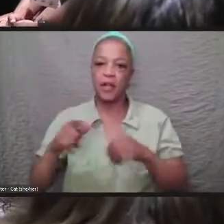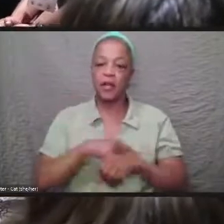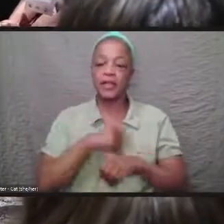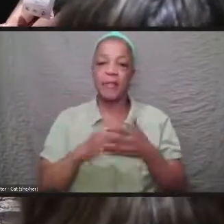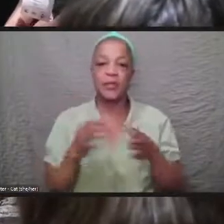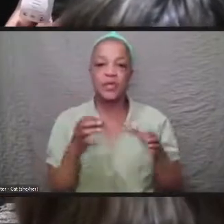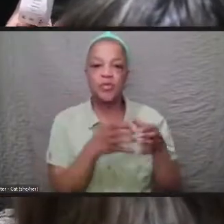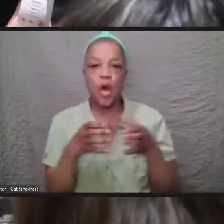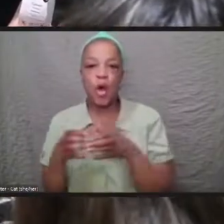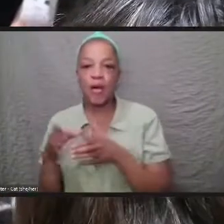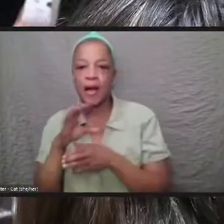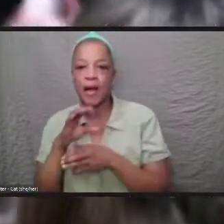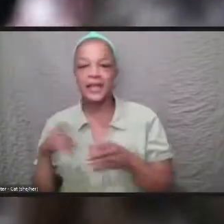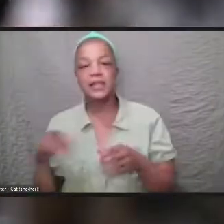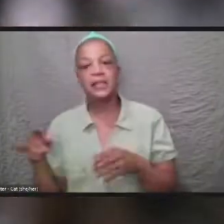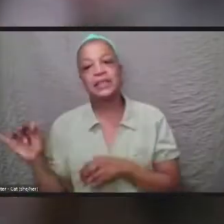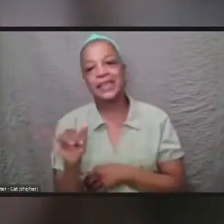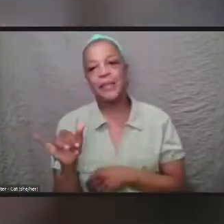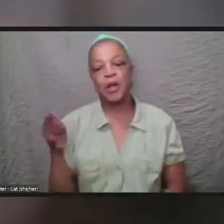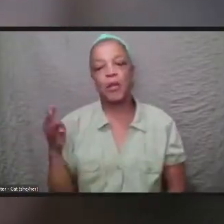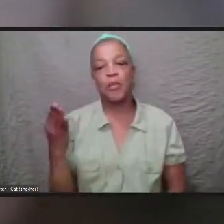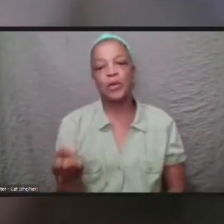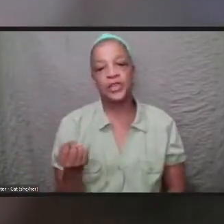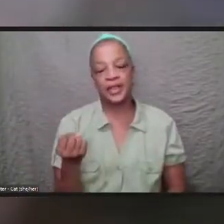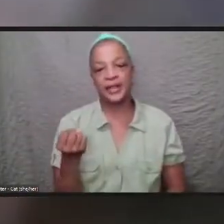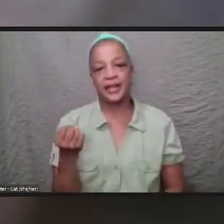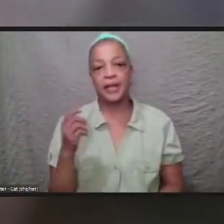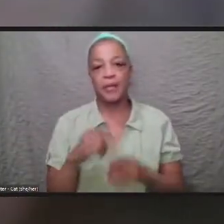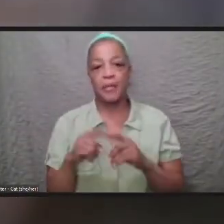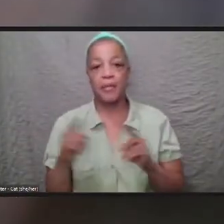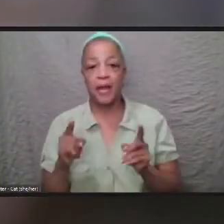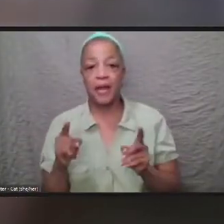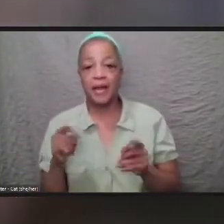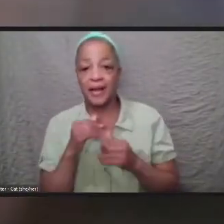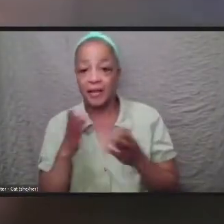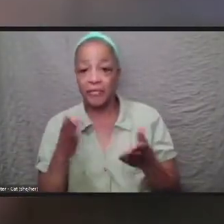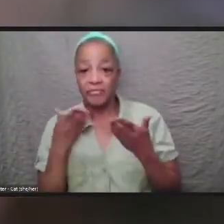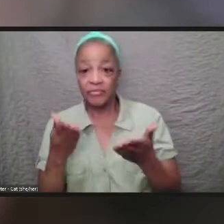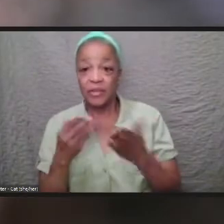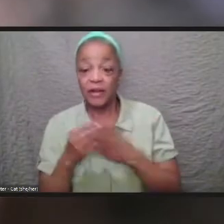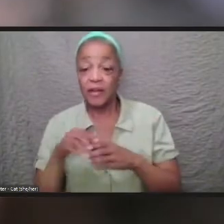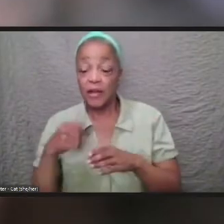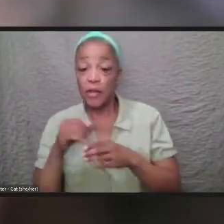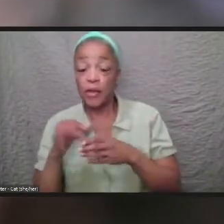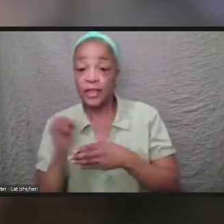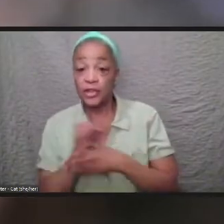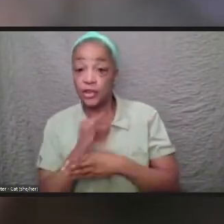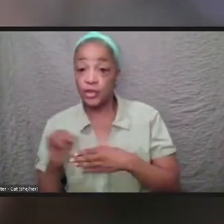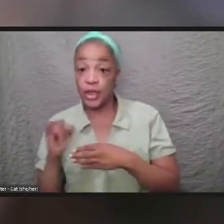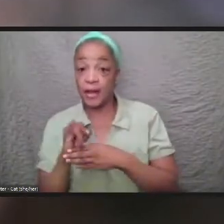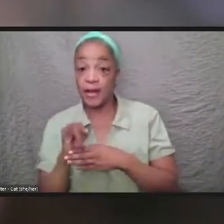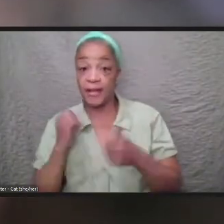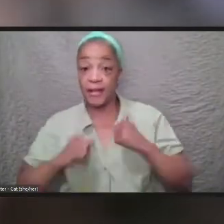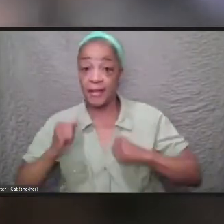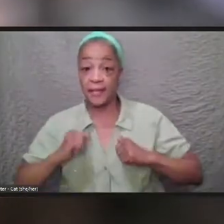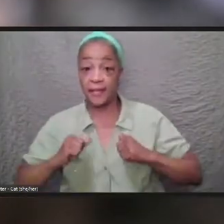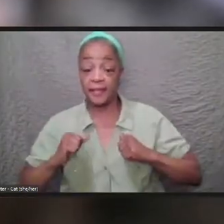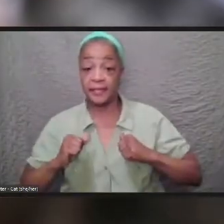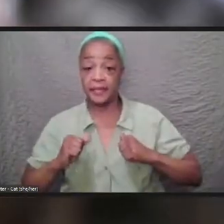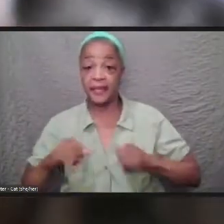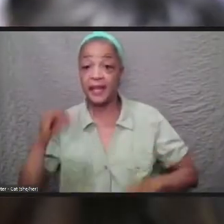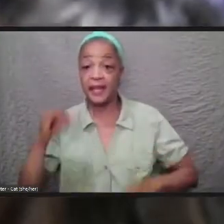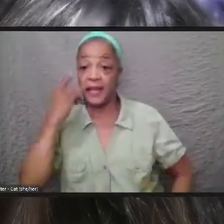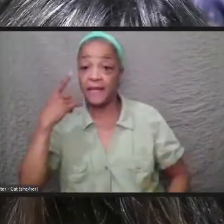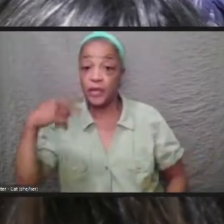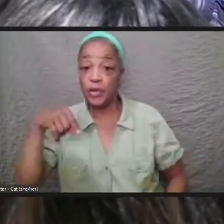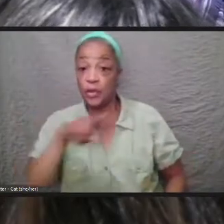similar bullshit, but not the same as if you're in, you know, a really big one or operating within a large institution. And if you